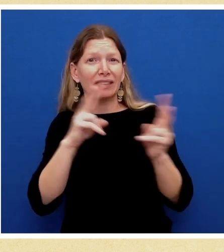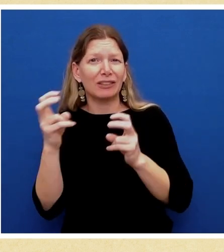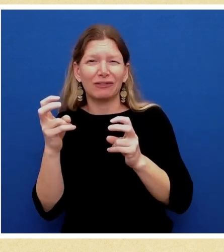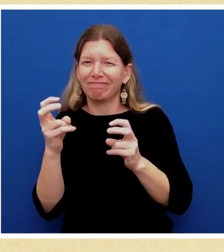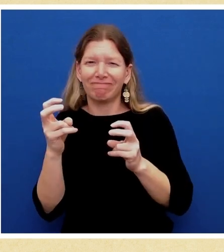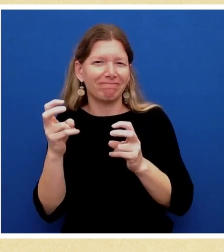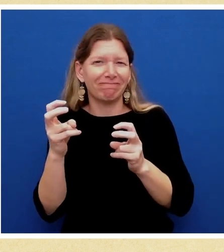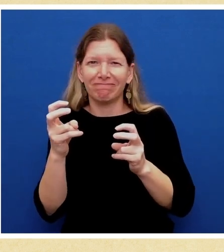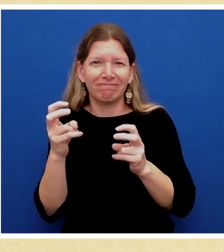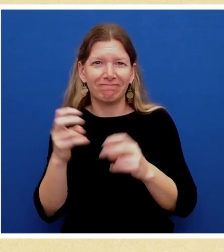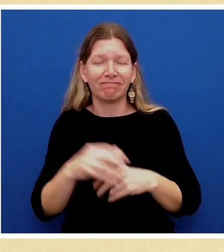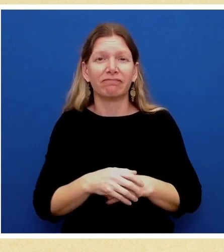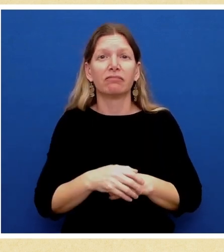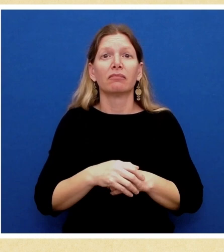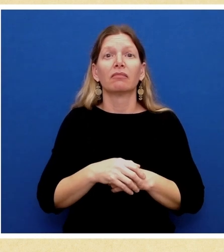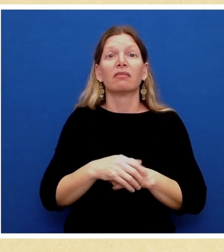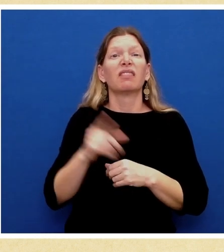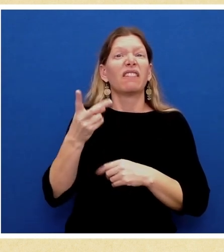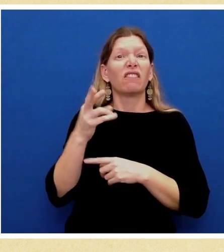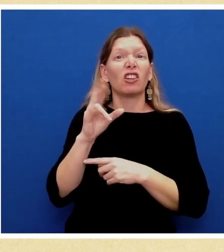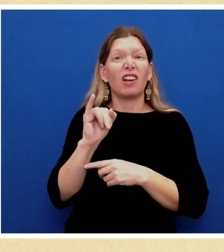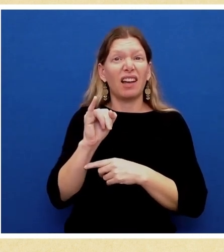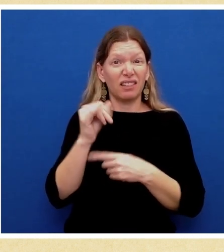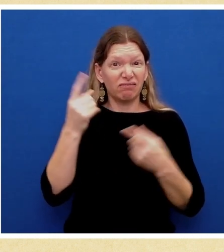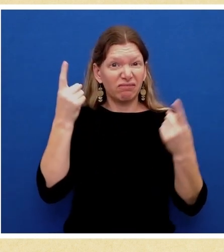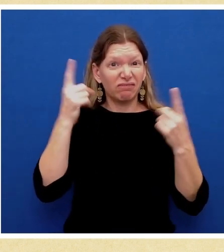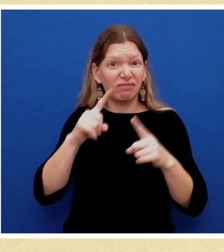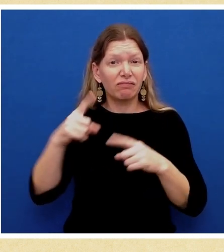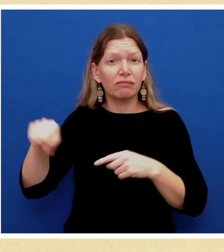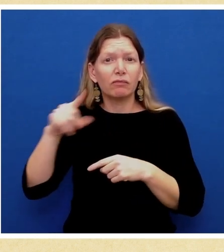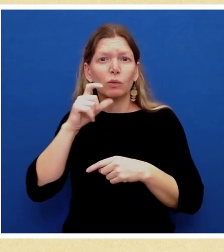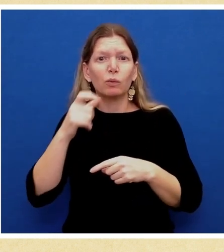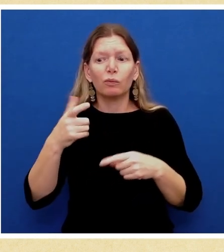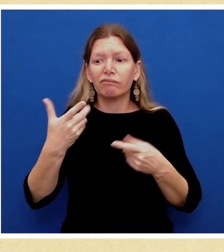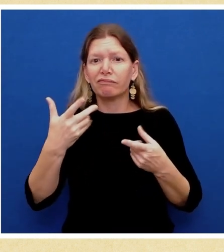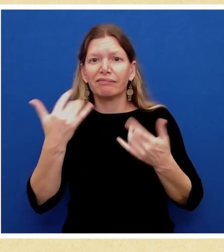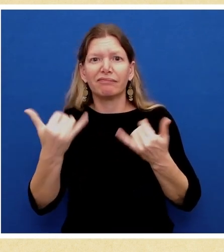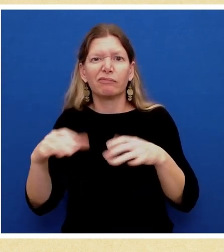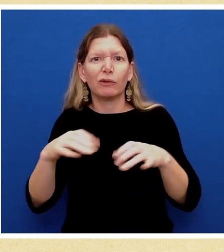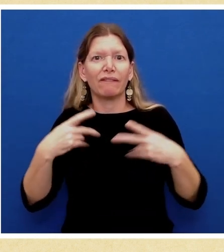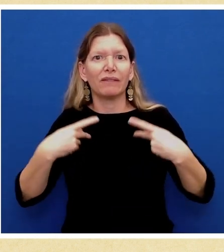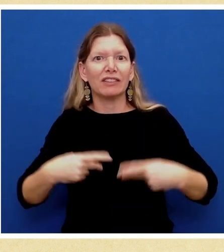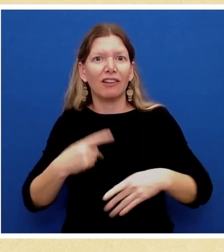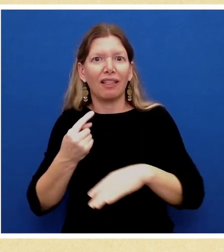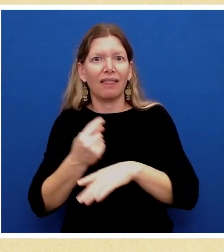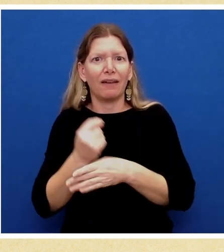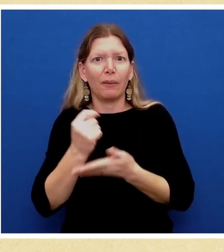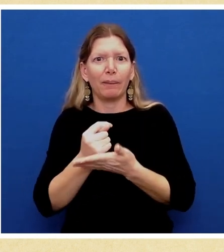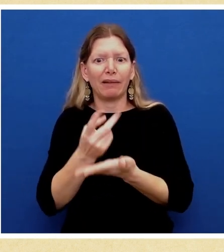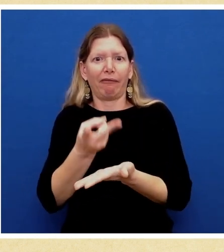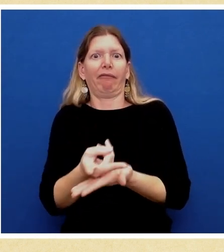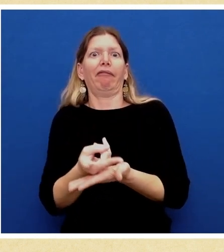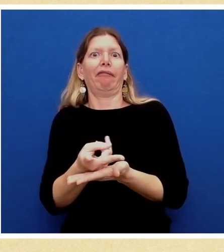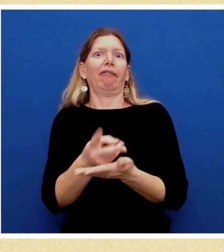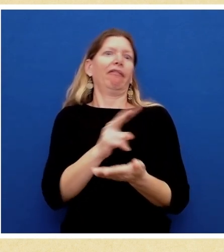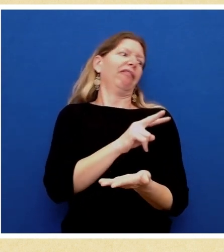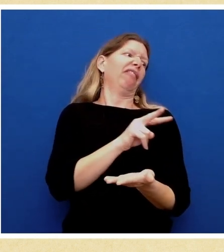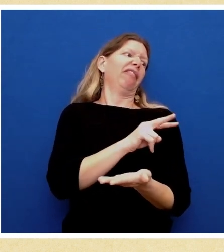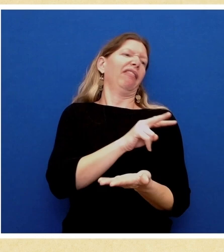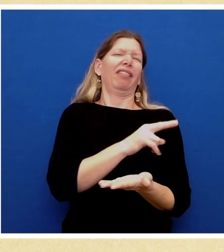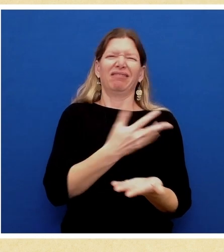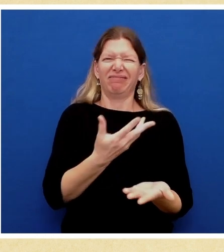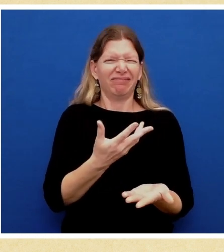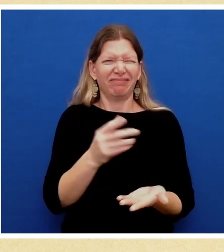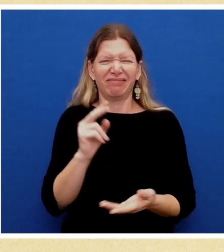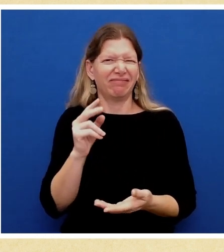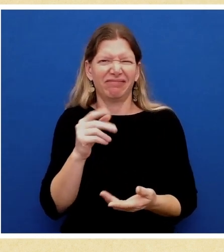with a significant visual impairment. Also, remote interpreters would not be appropriate when providing demonstrations, such as